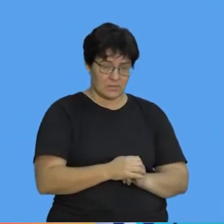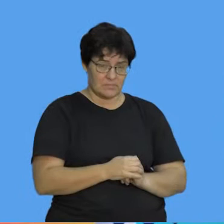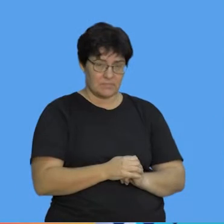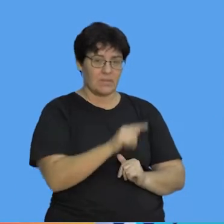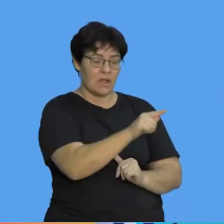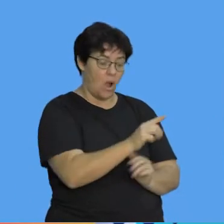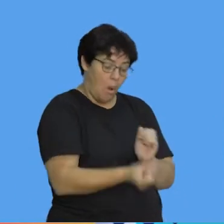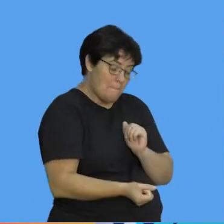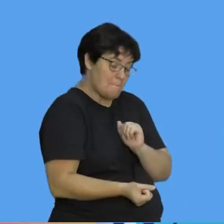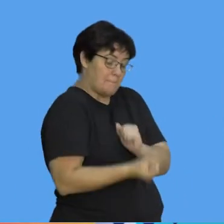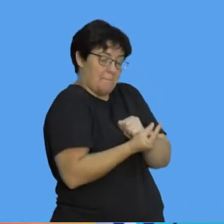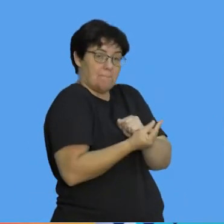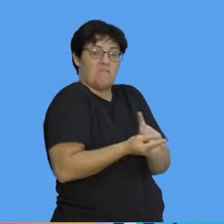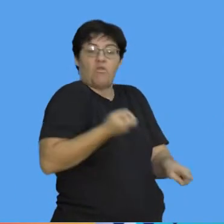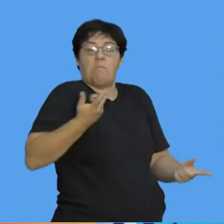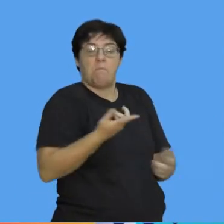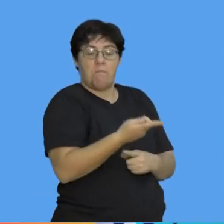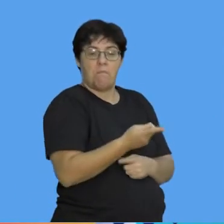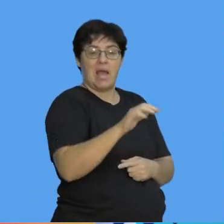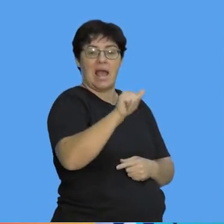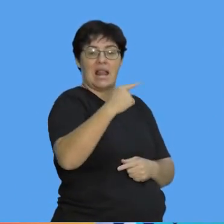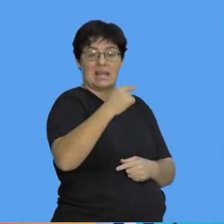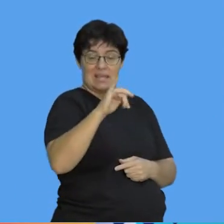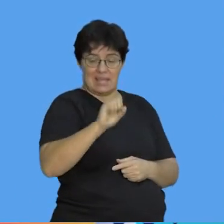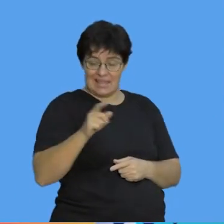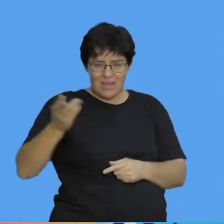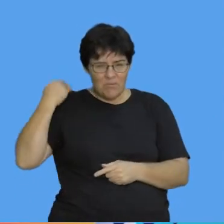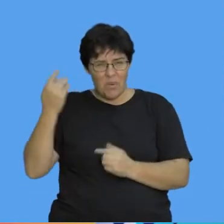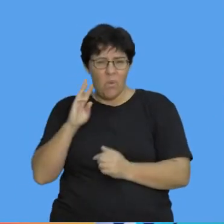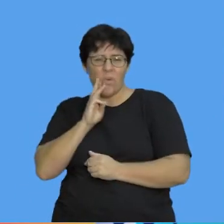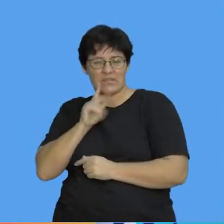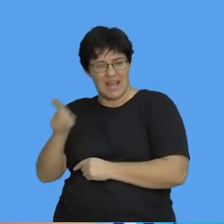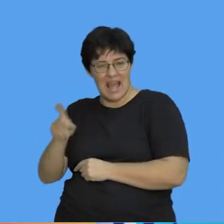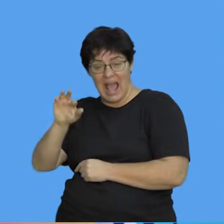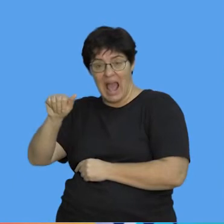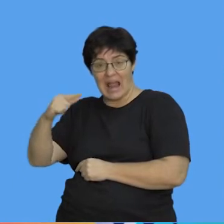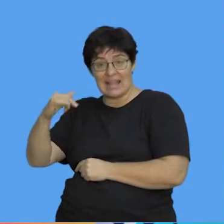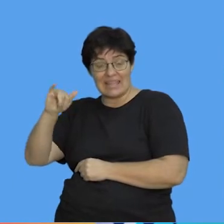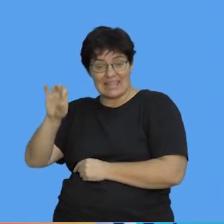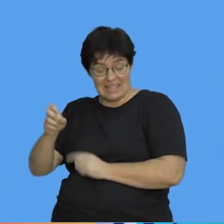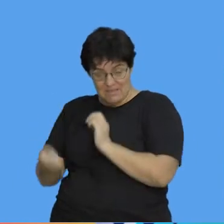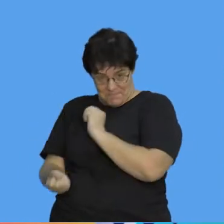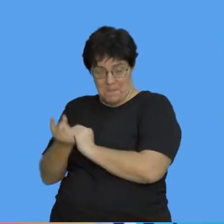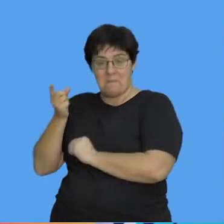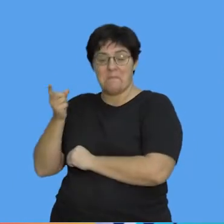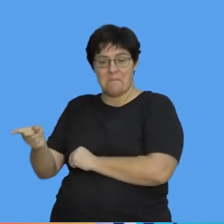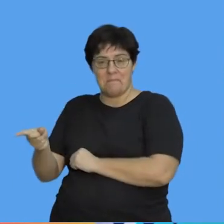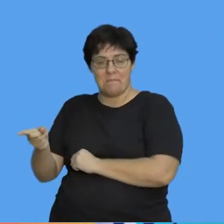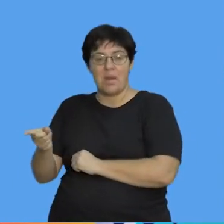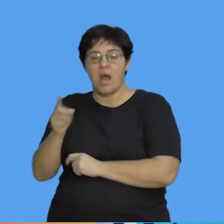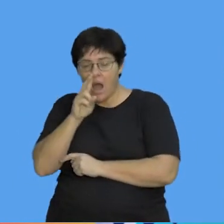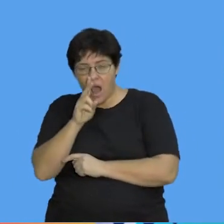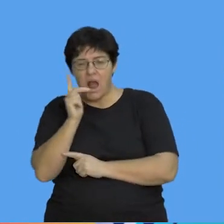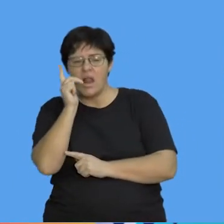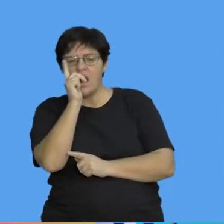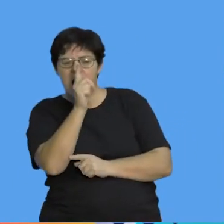they originated from algae, okay, from in the water, aquatic. And then plants,